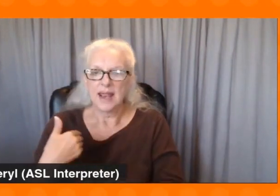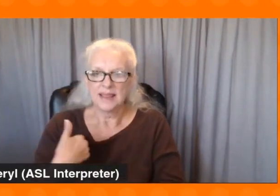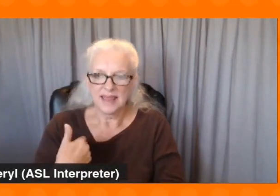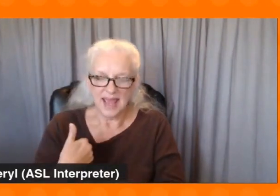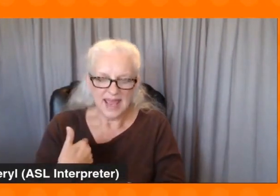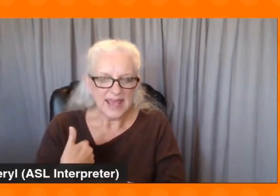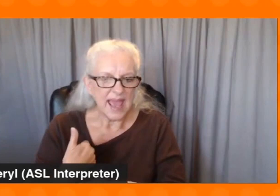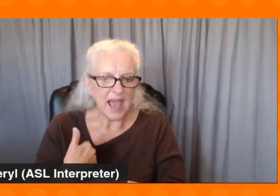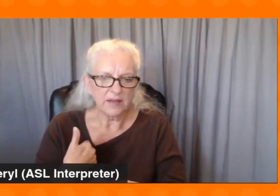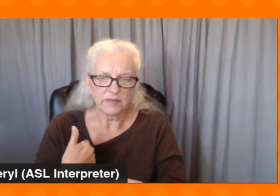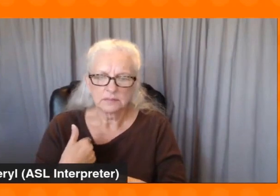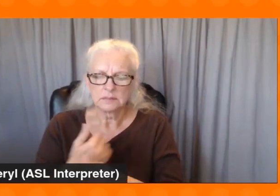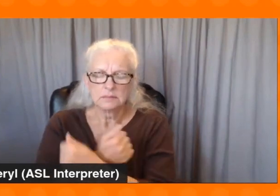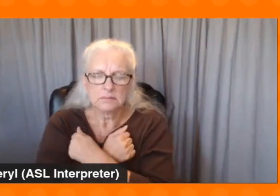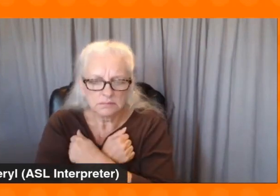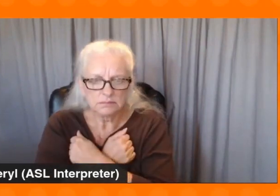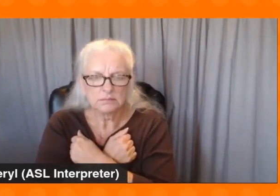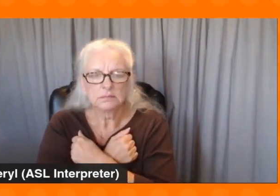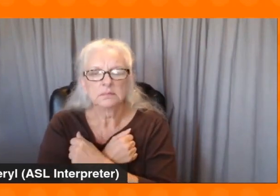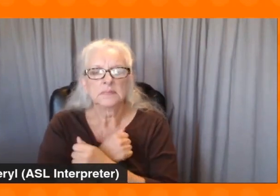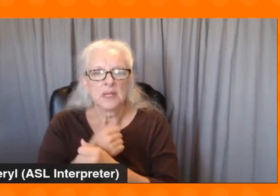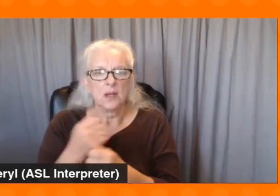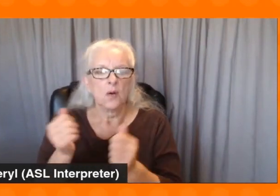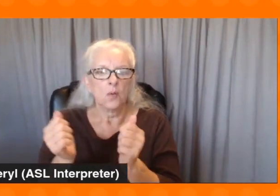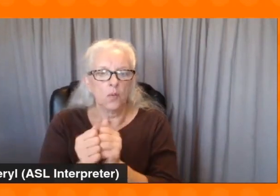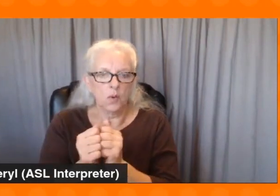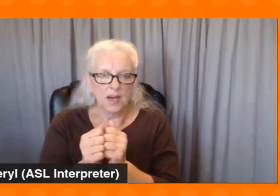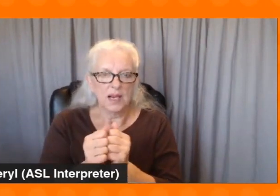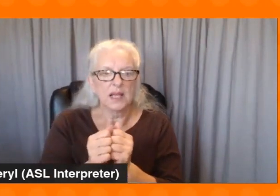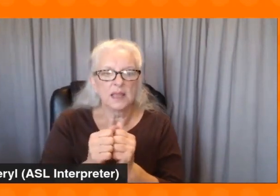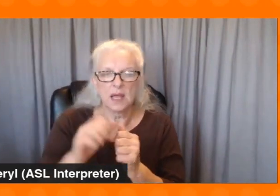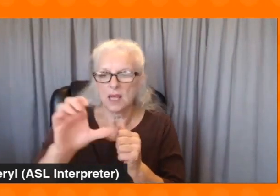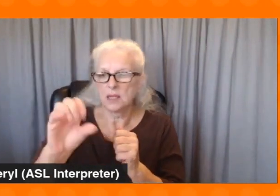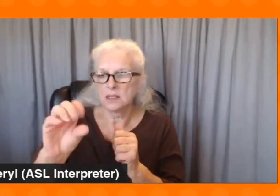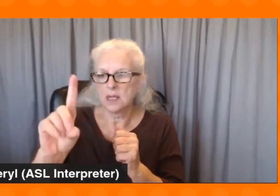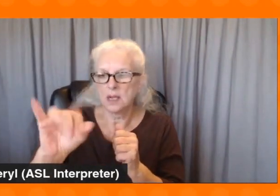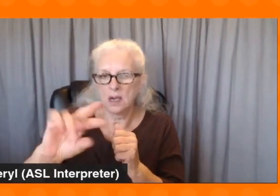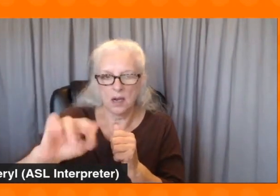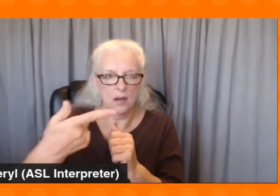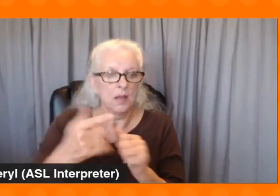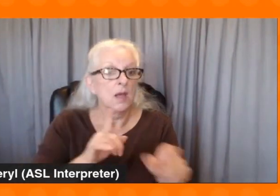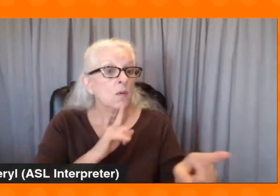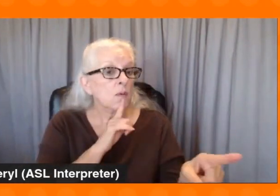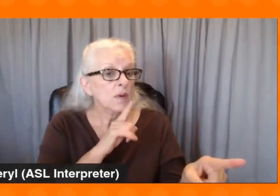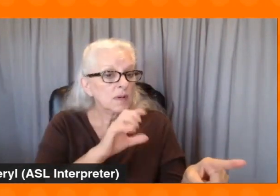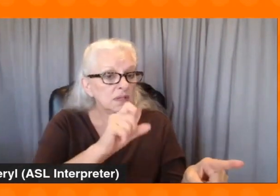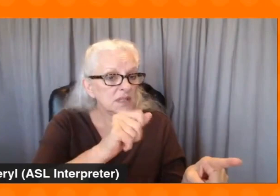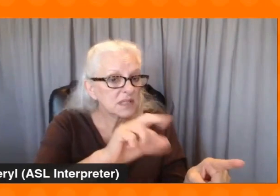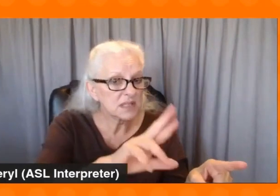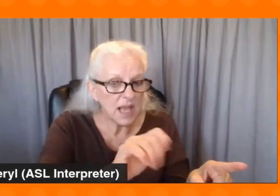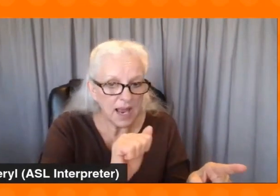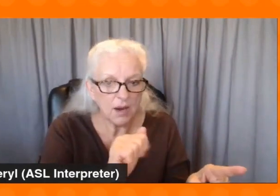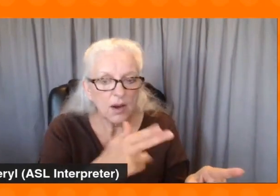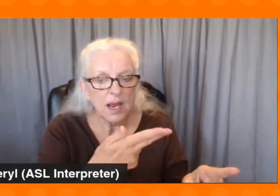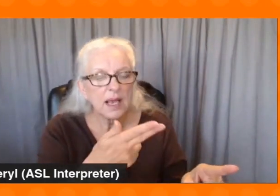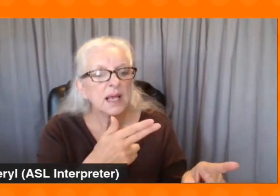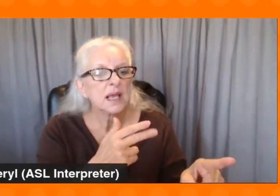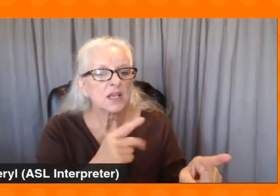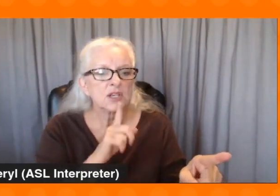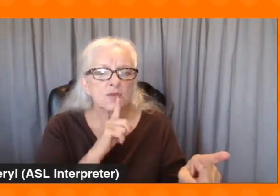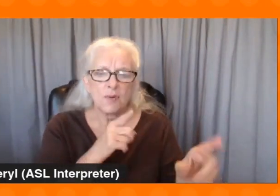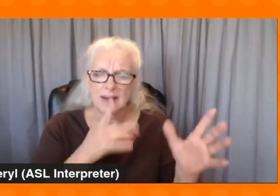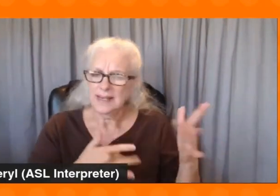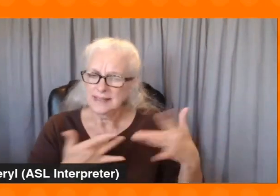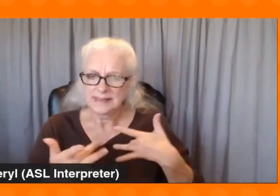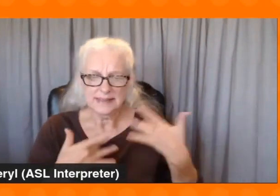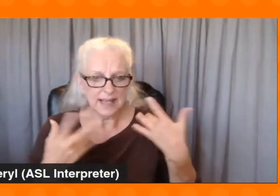of creative learning through coding. We're so heartened to see you gathered here today. It's amazing to